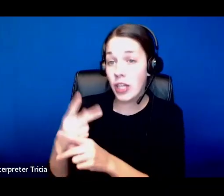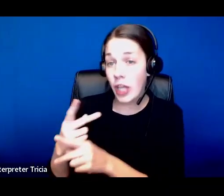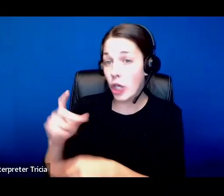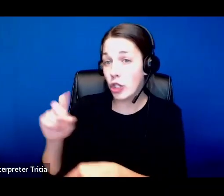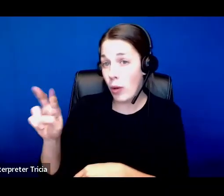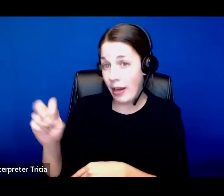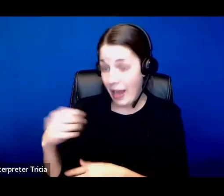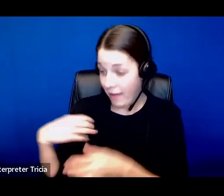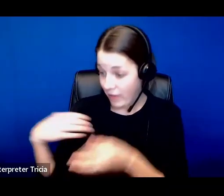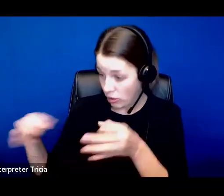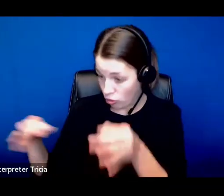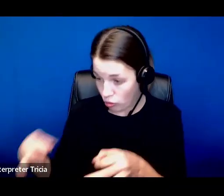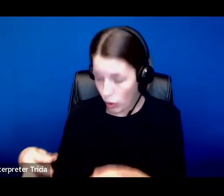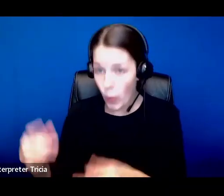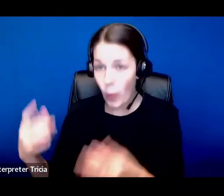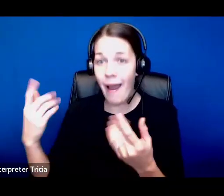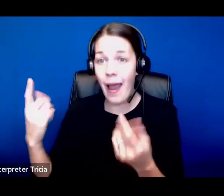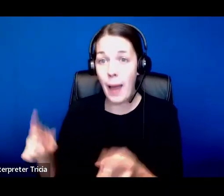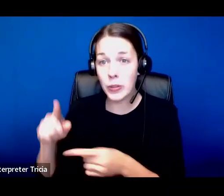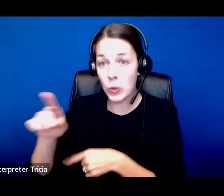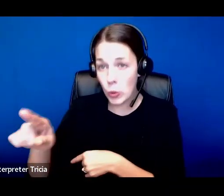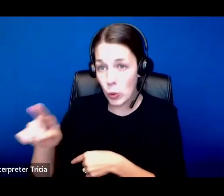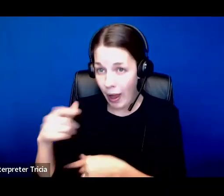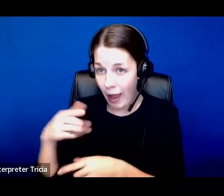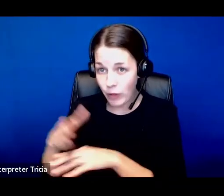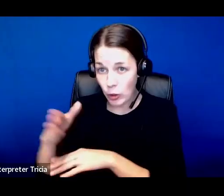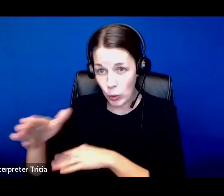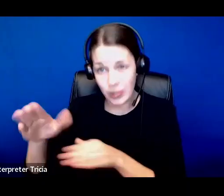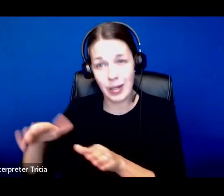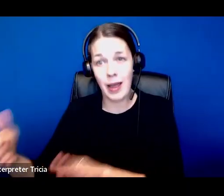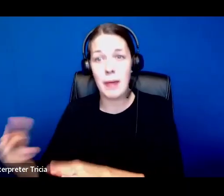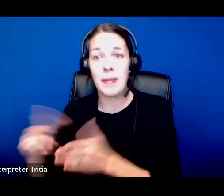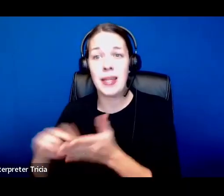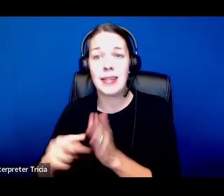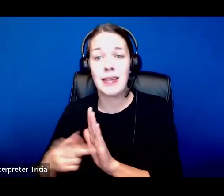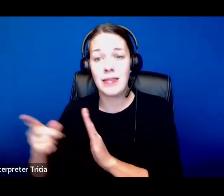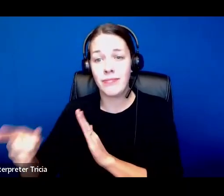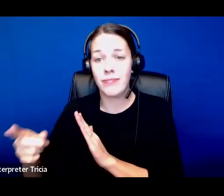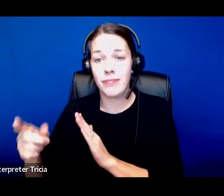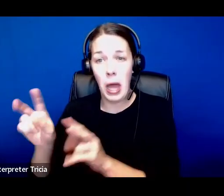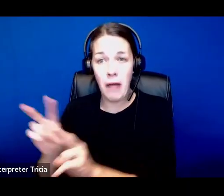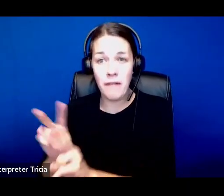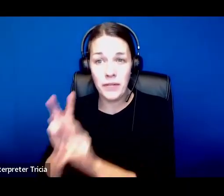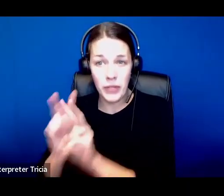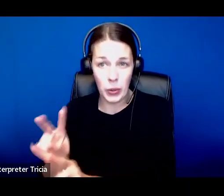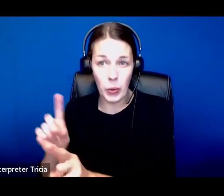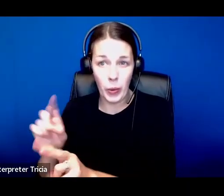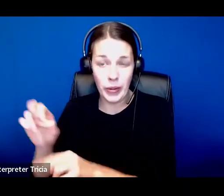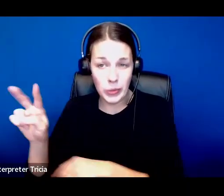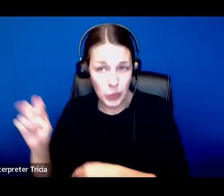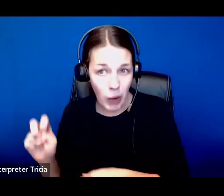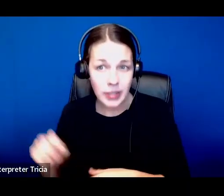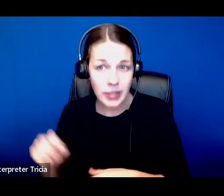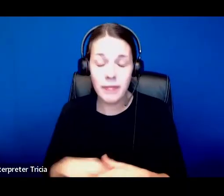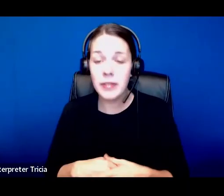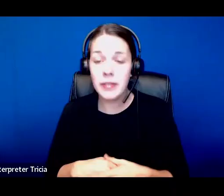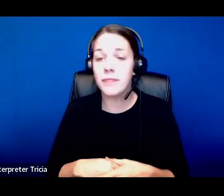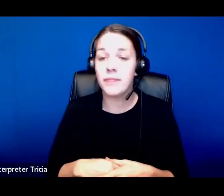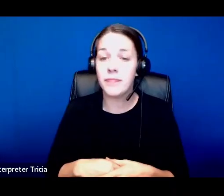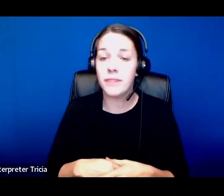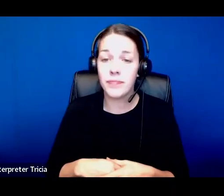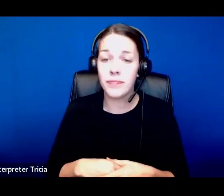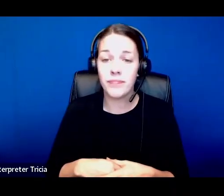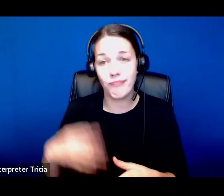there about what happens to your body after you die, you've effectively made a funeral directive. So that can be